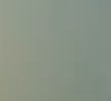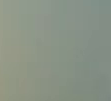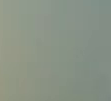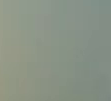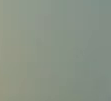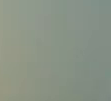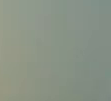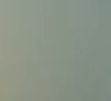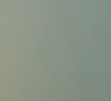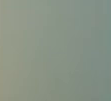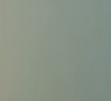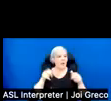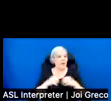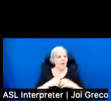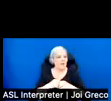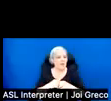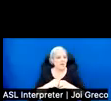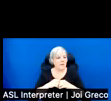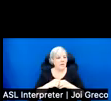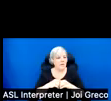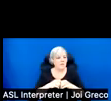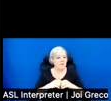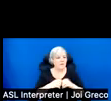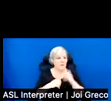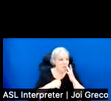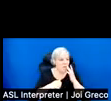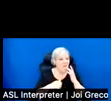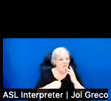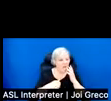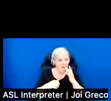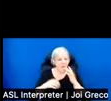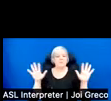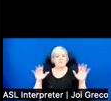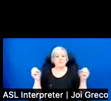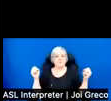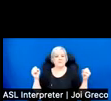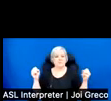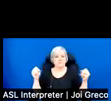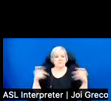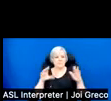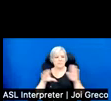Have we lost the images? Oh, we're back. Okay.